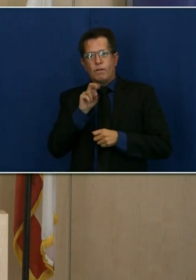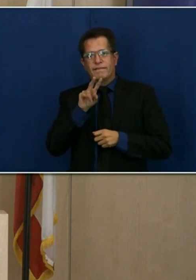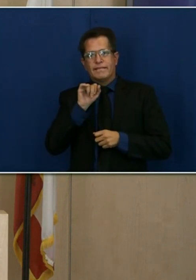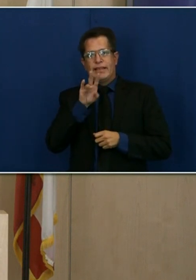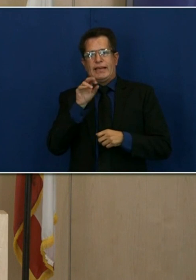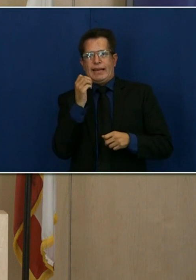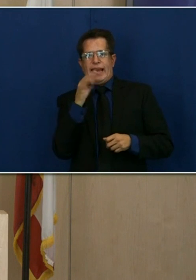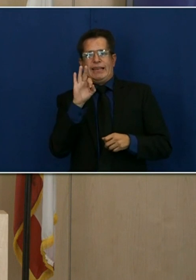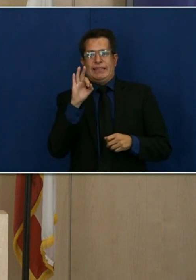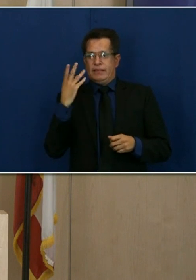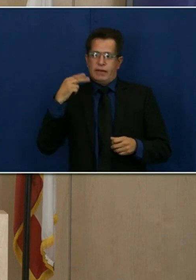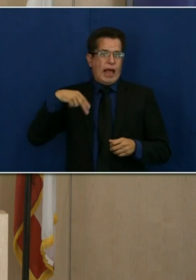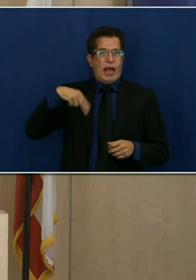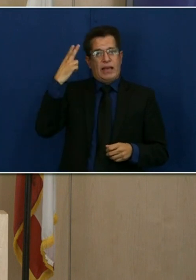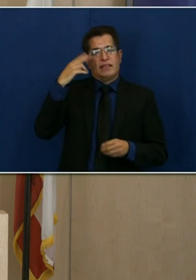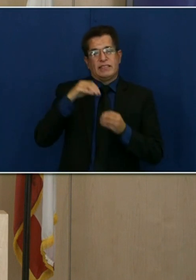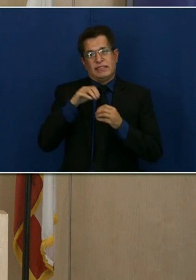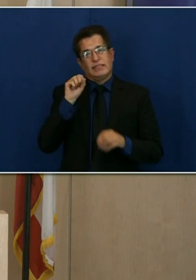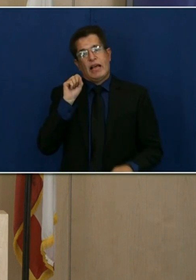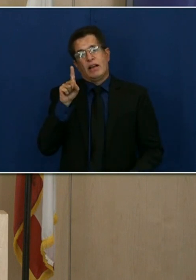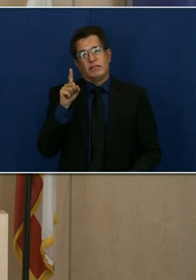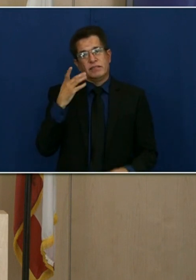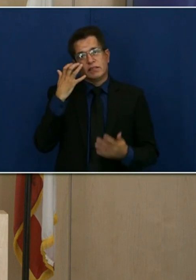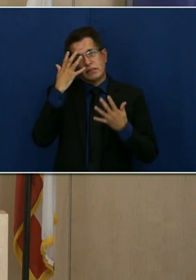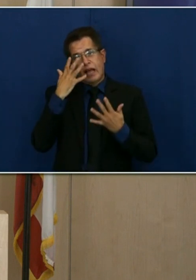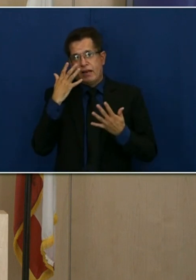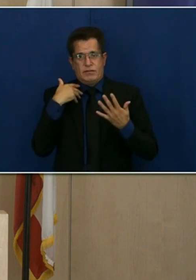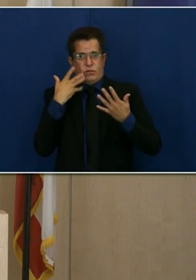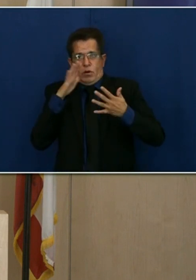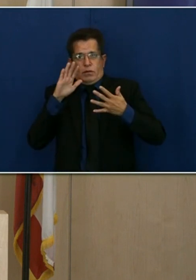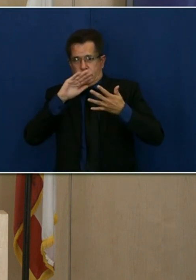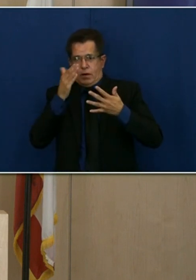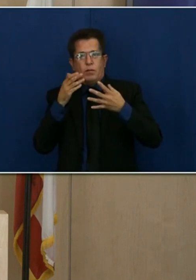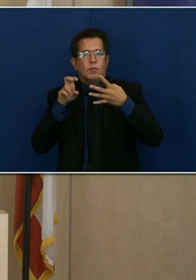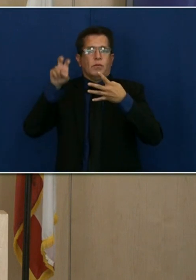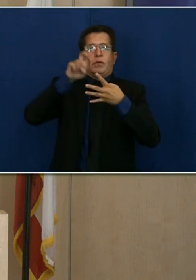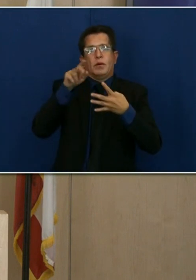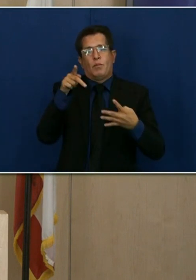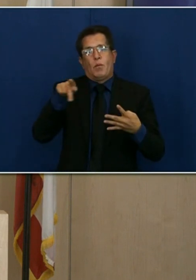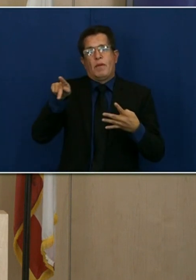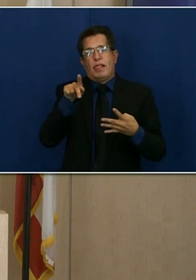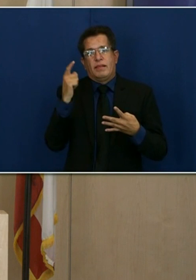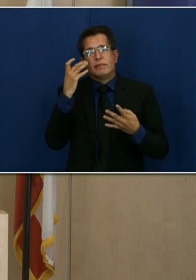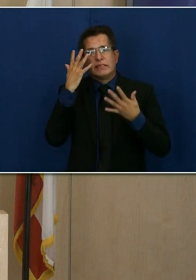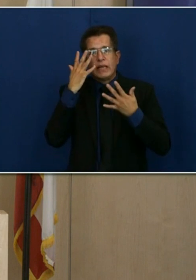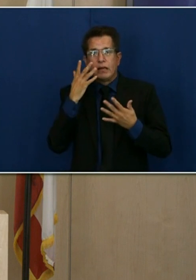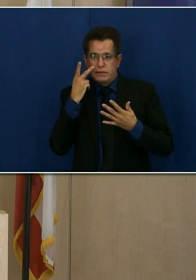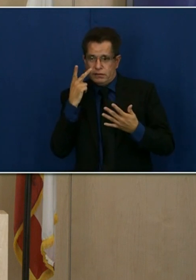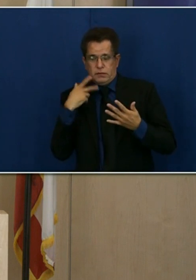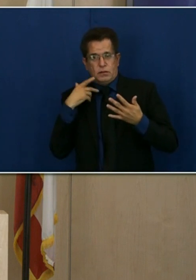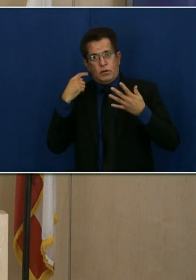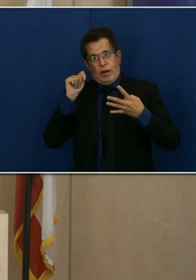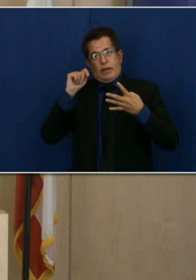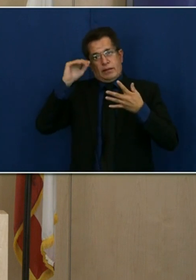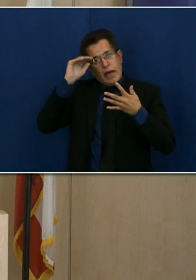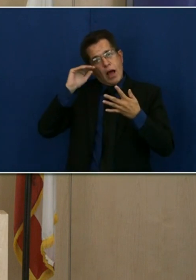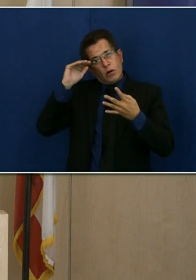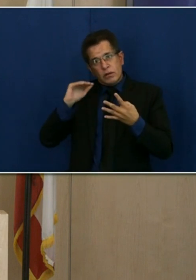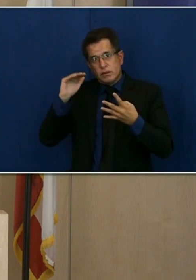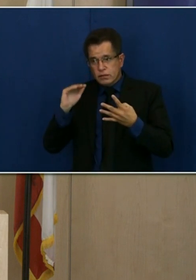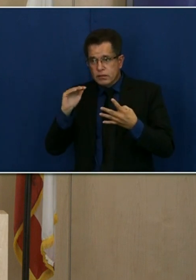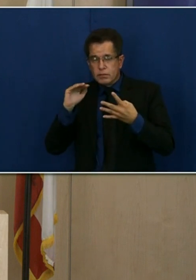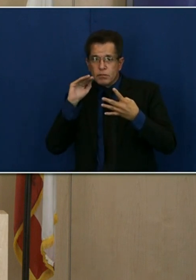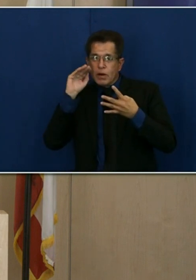I don't think any of us look forward to being in the purple tier. Obviously, our ability to stay out of that purple tier on a